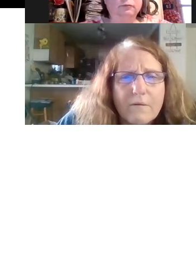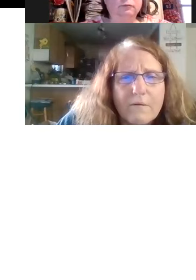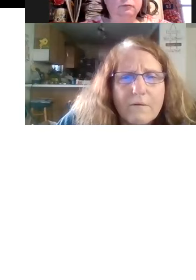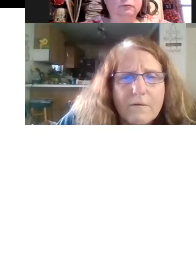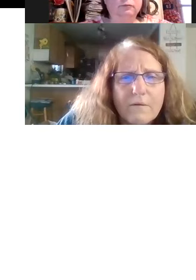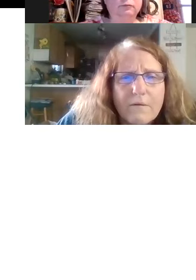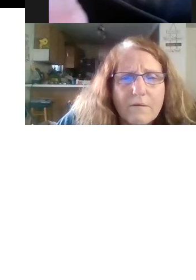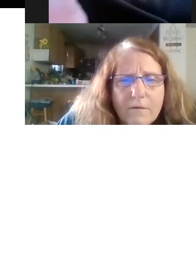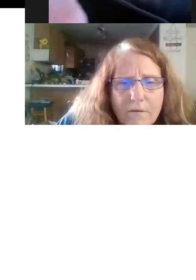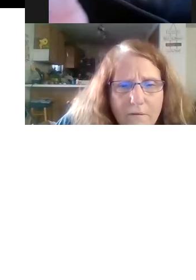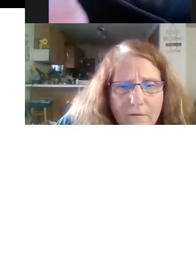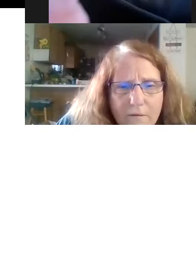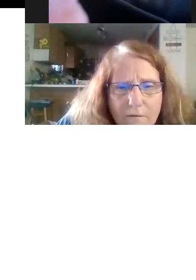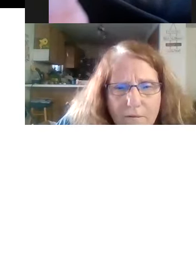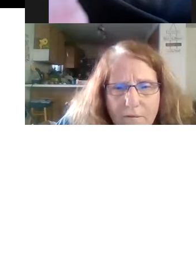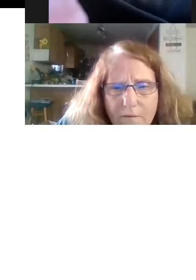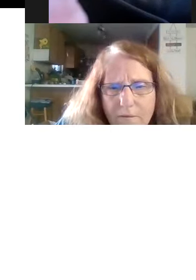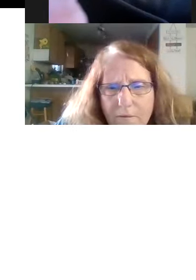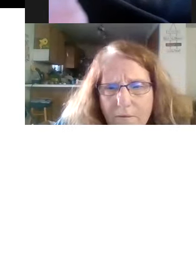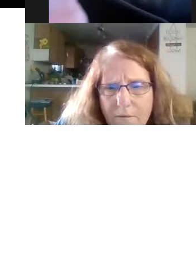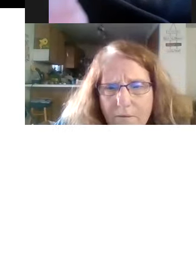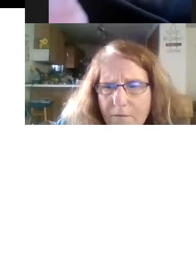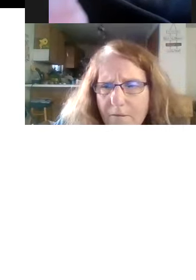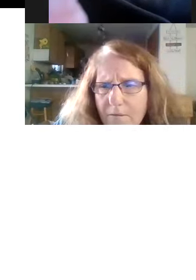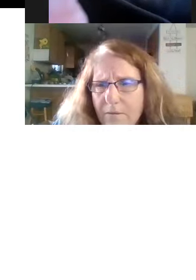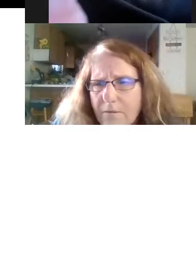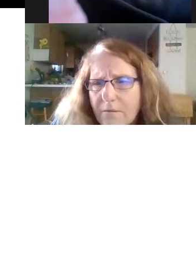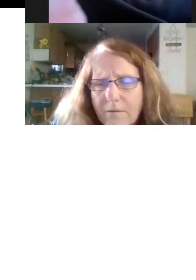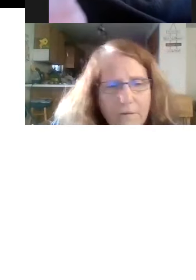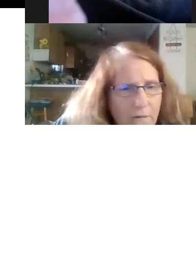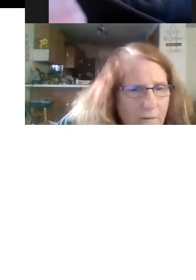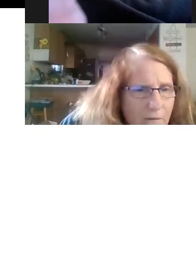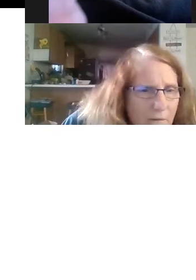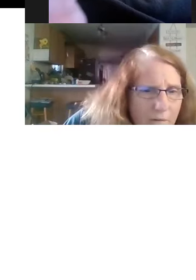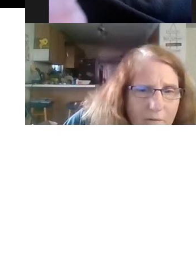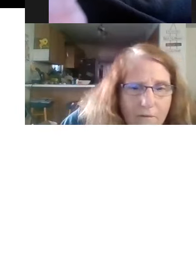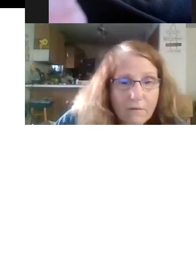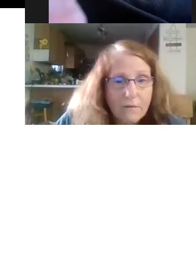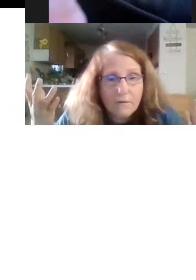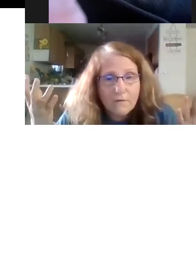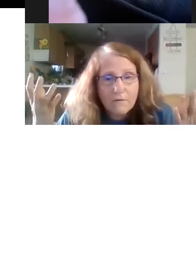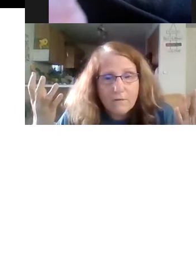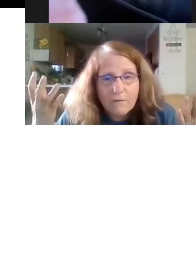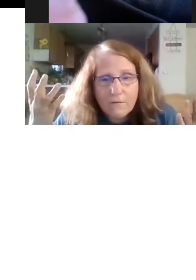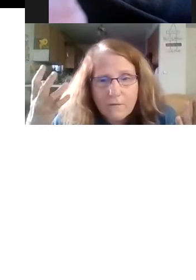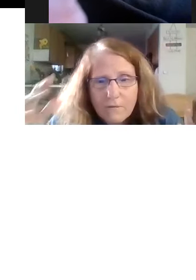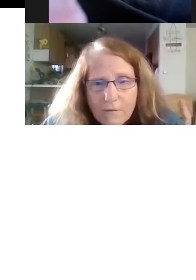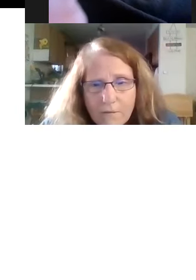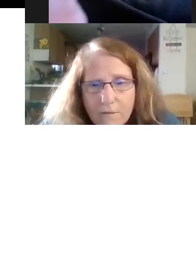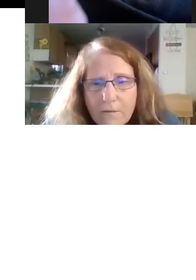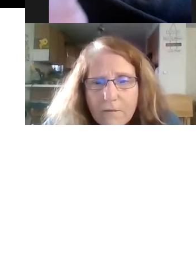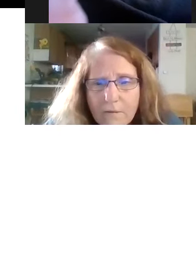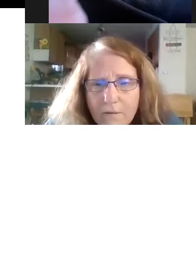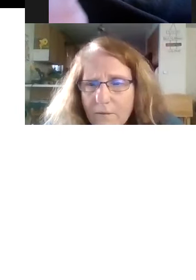your resources, get to know your own body. And that's one thing when I became a essential oil